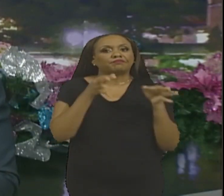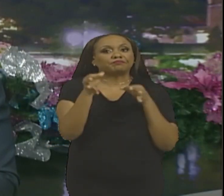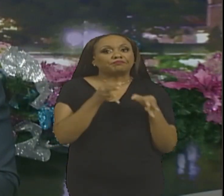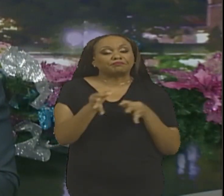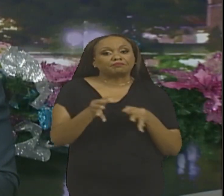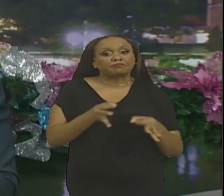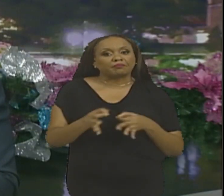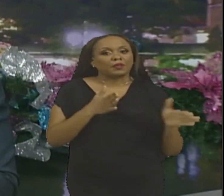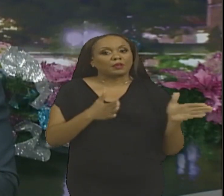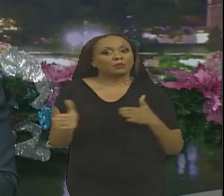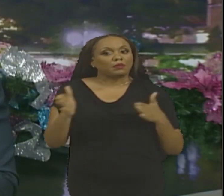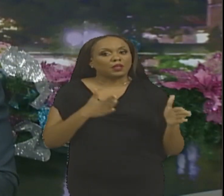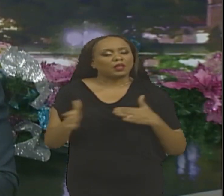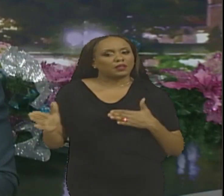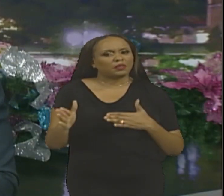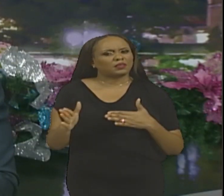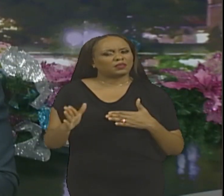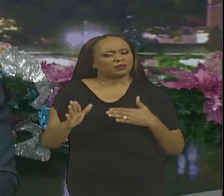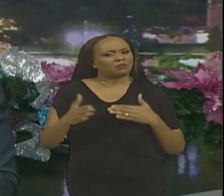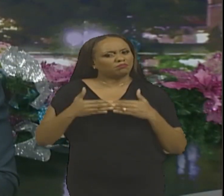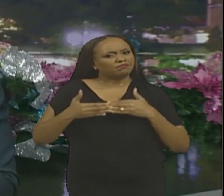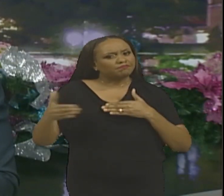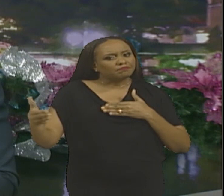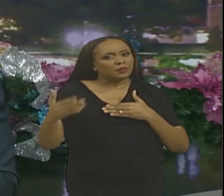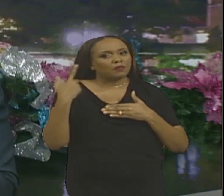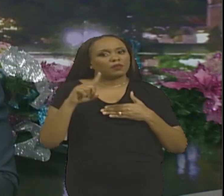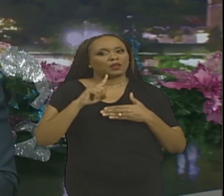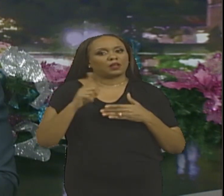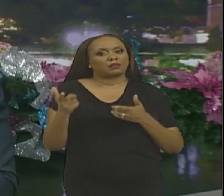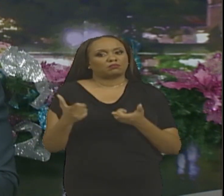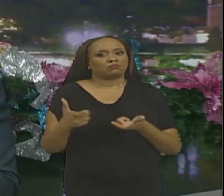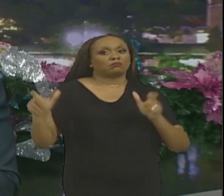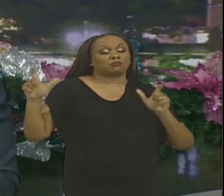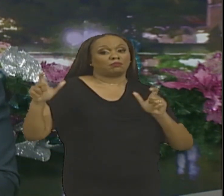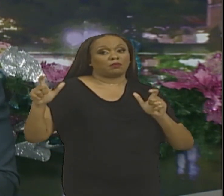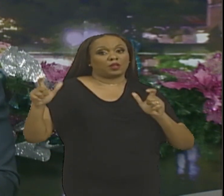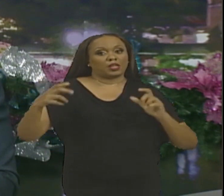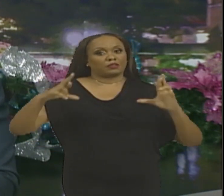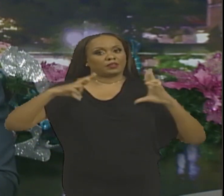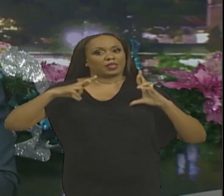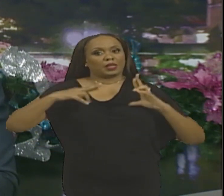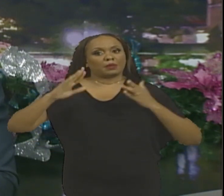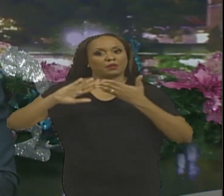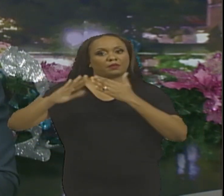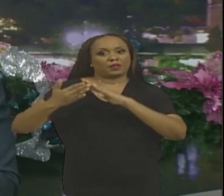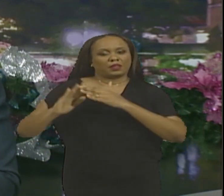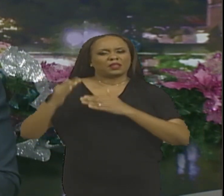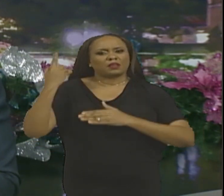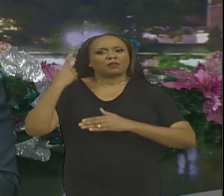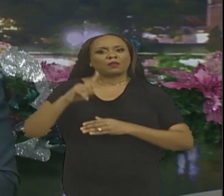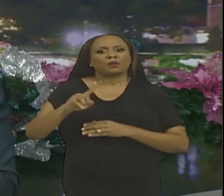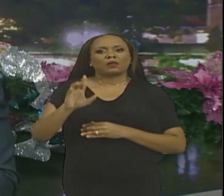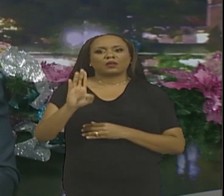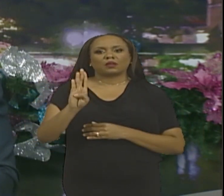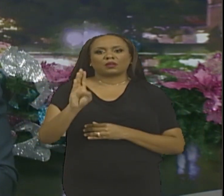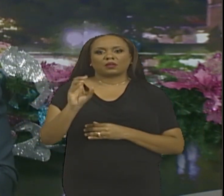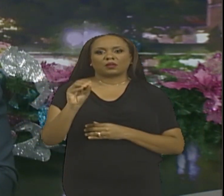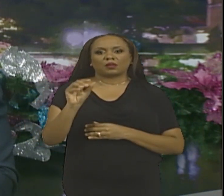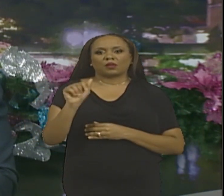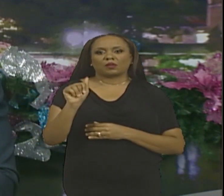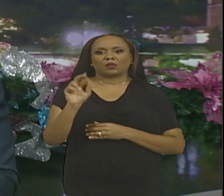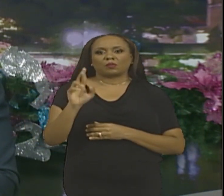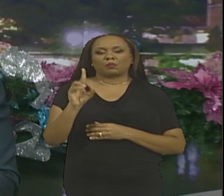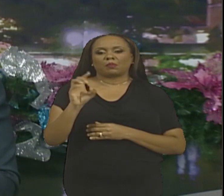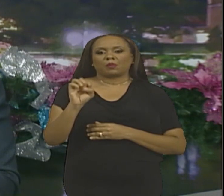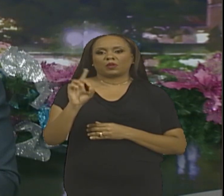Mr. Clark explains plans are a bit further advanced for a large retirement village also planned for Boarded Hall. It will provide facilities for